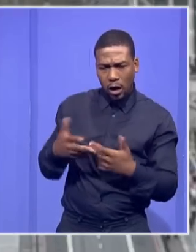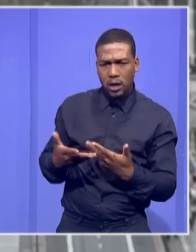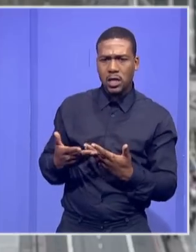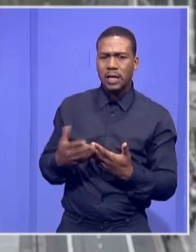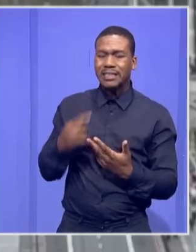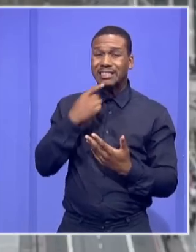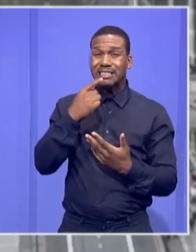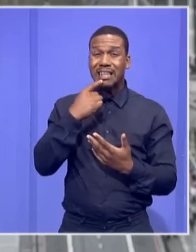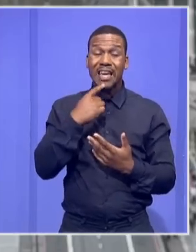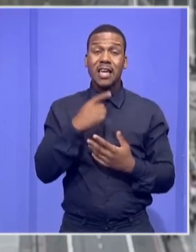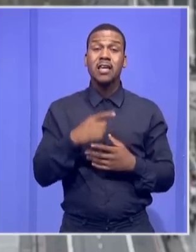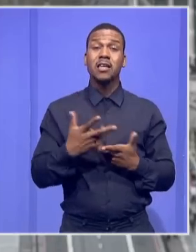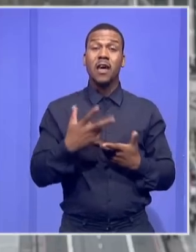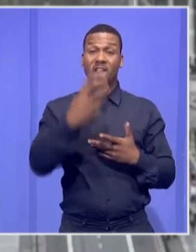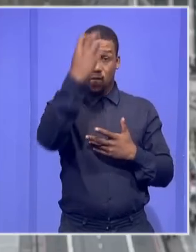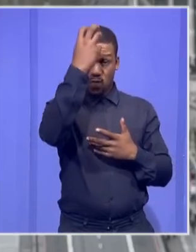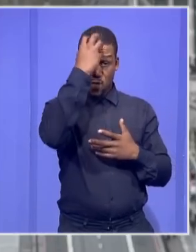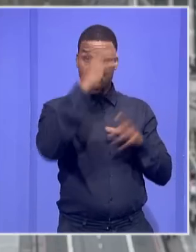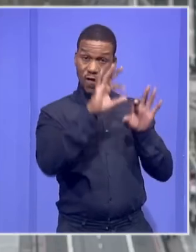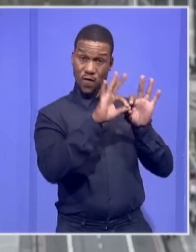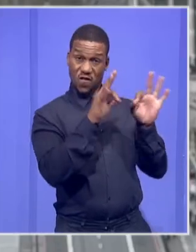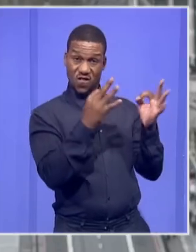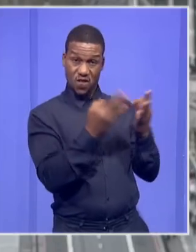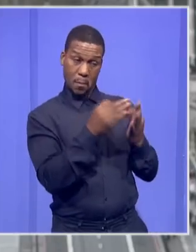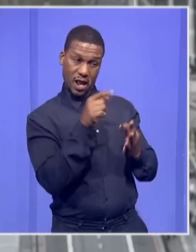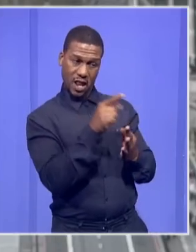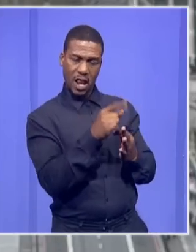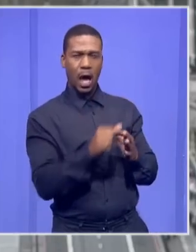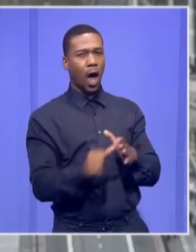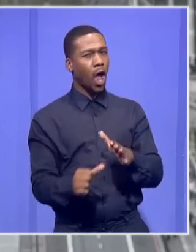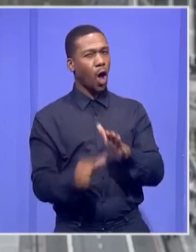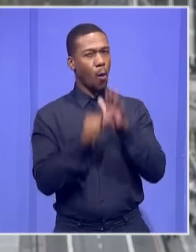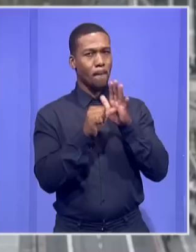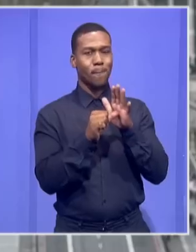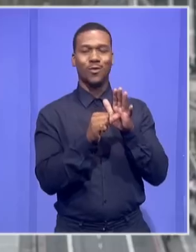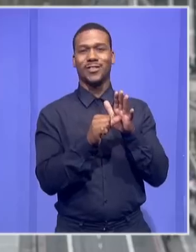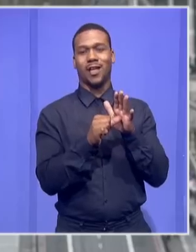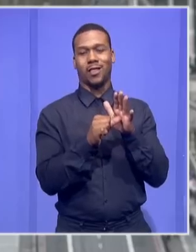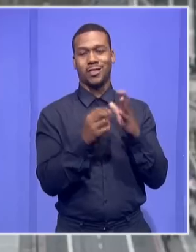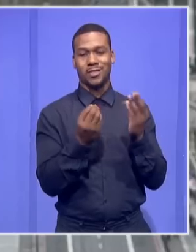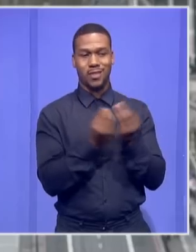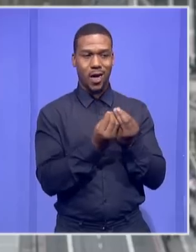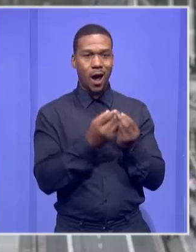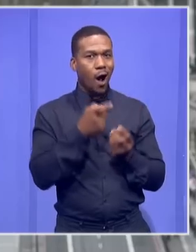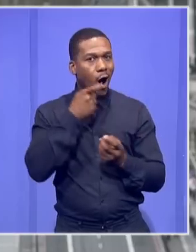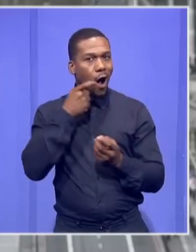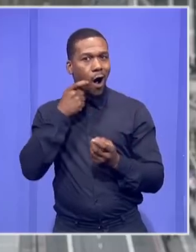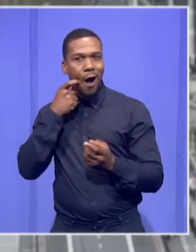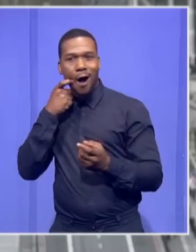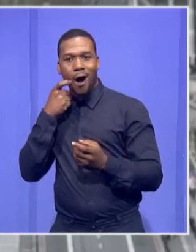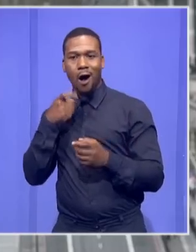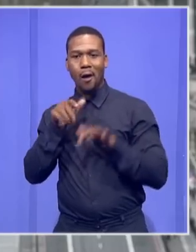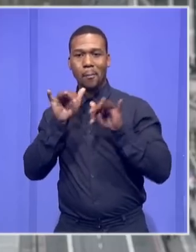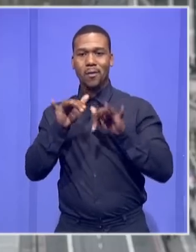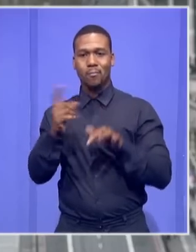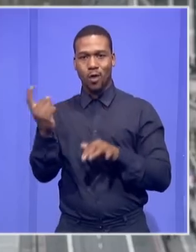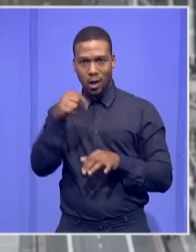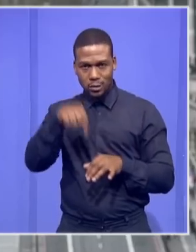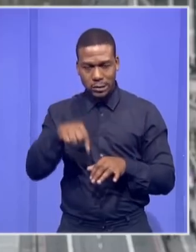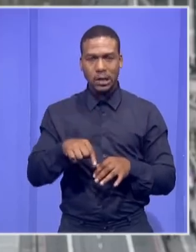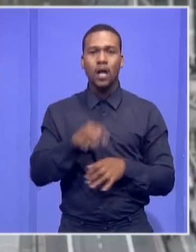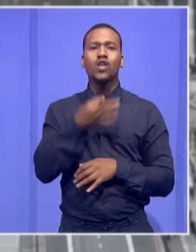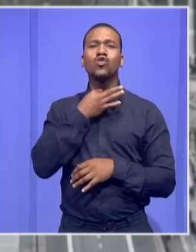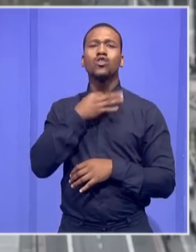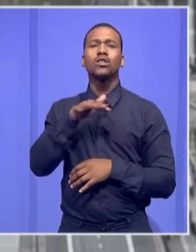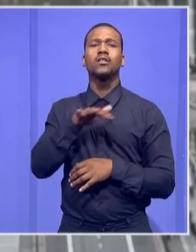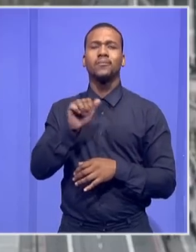key factor in attracting people to the UK. And of course, people don't just come to London to see the royal family as well. They